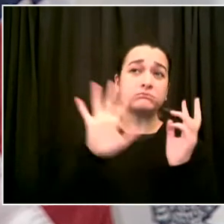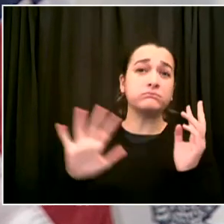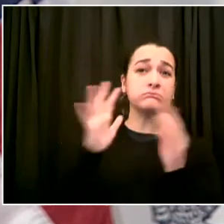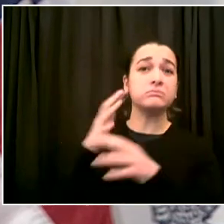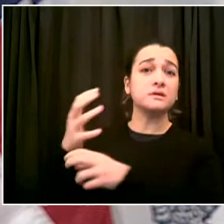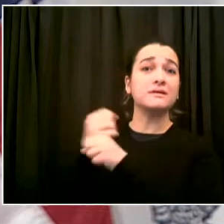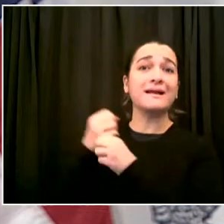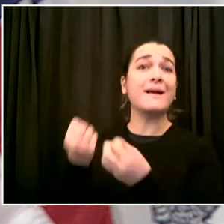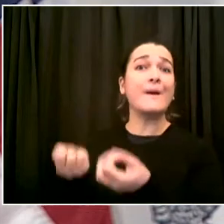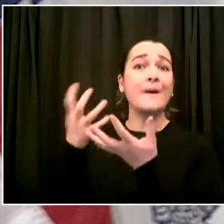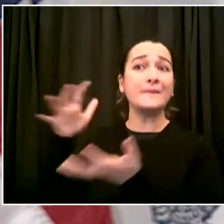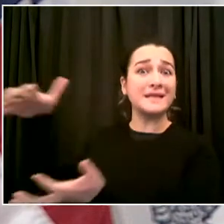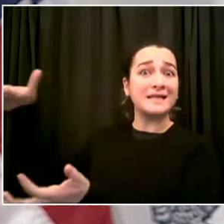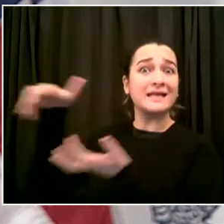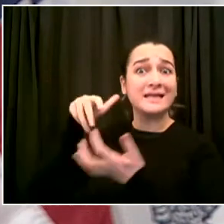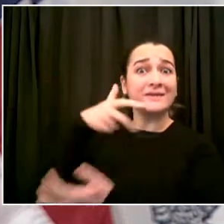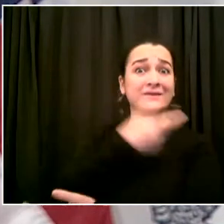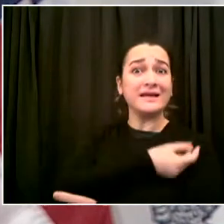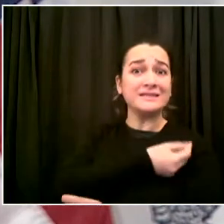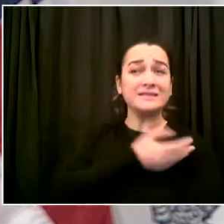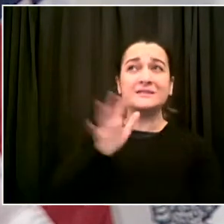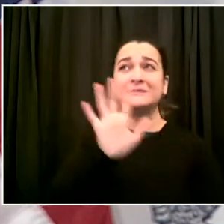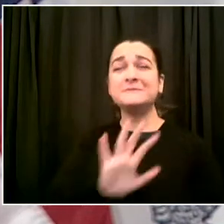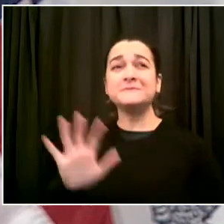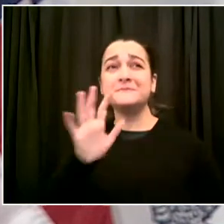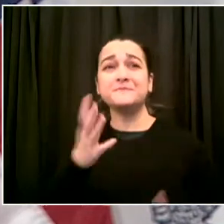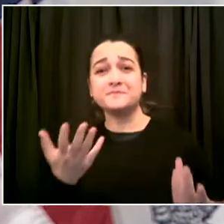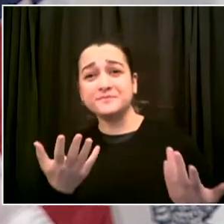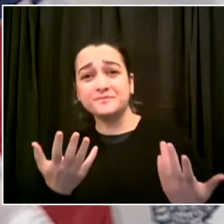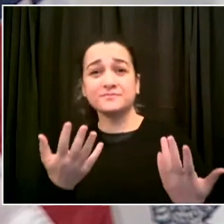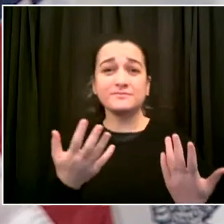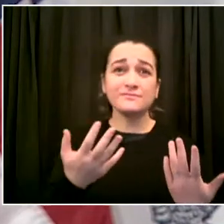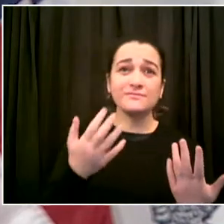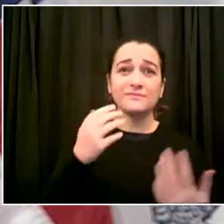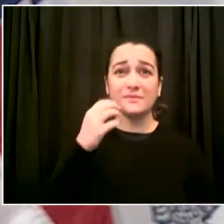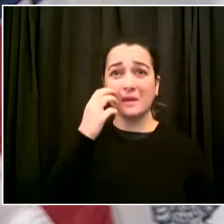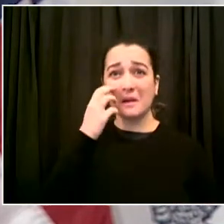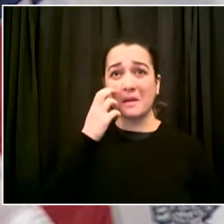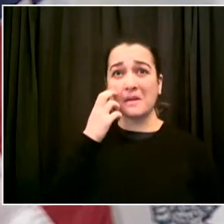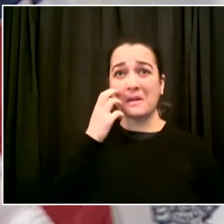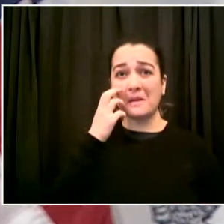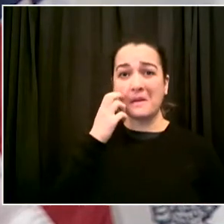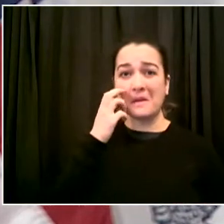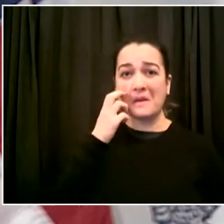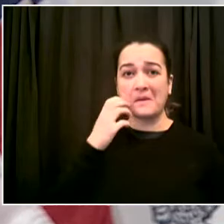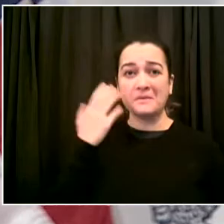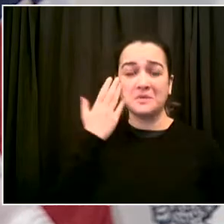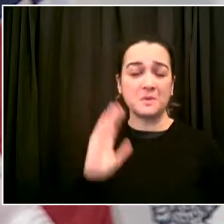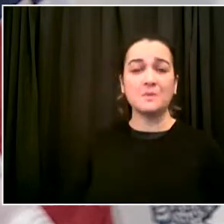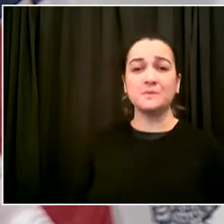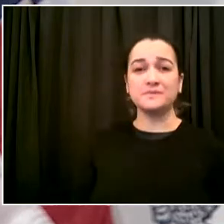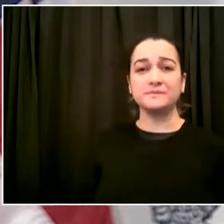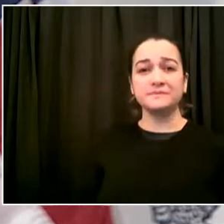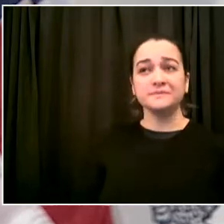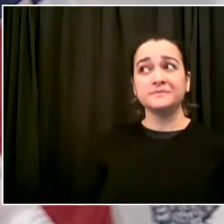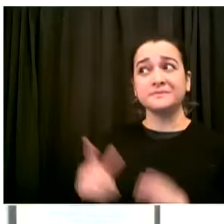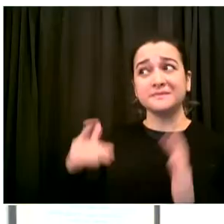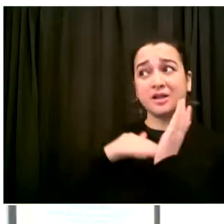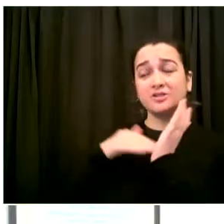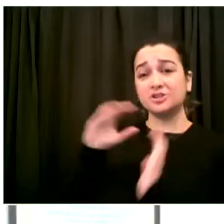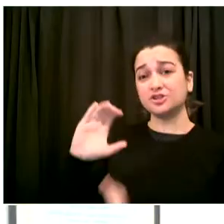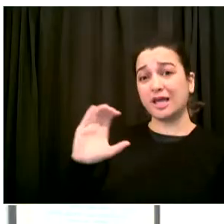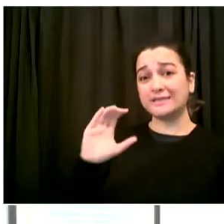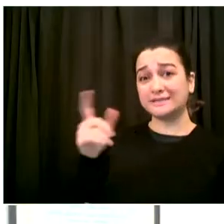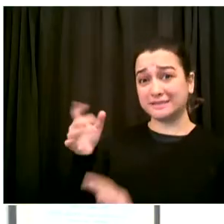numbers and if you have any specific reports on delays? Yes, sir. Thank you. We do not have any specific